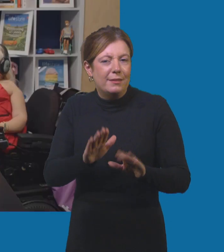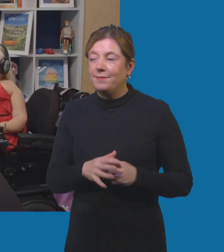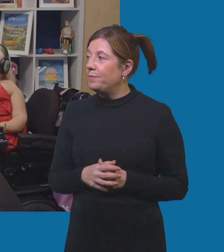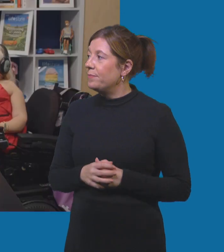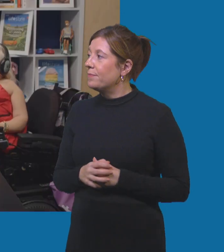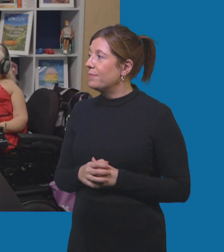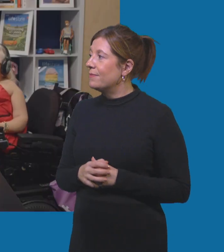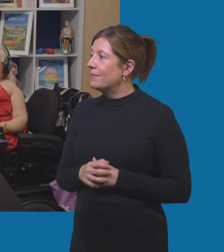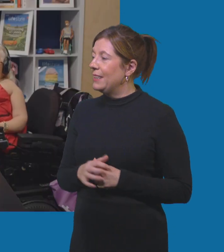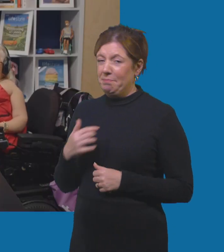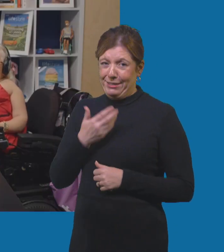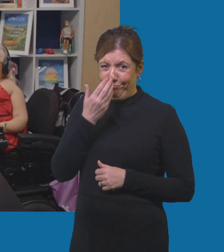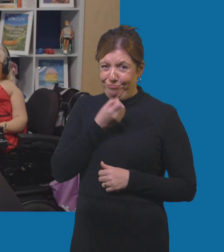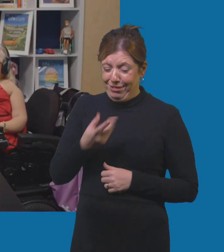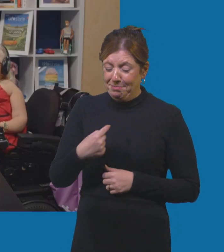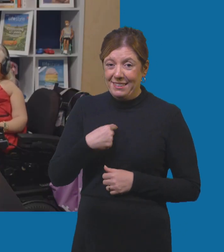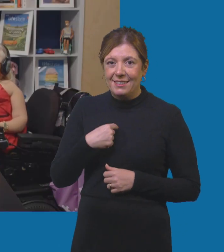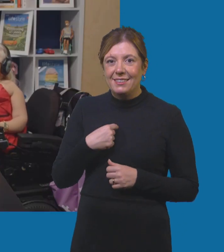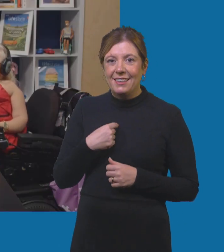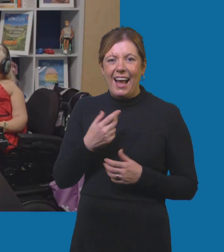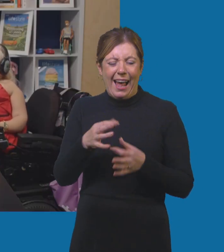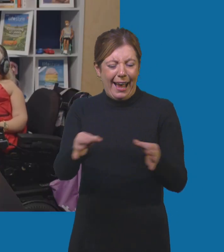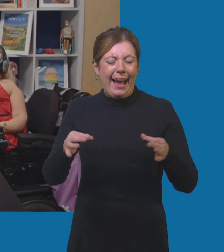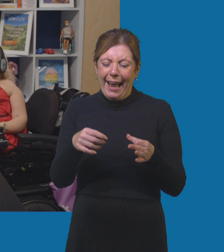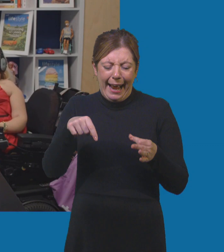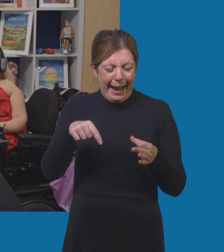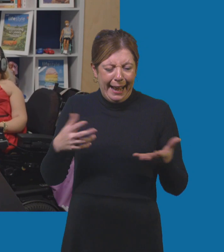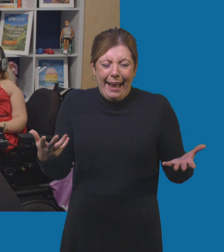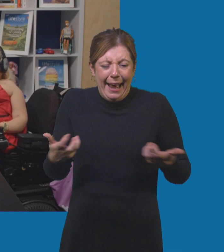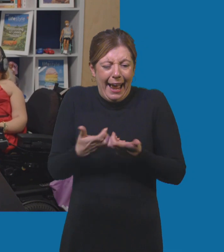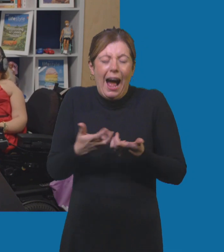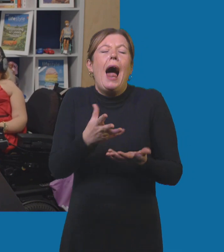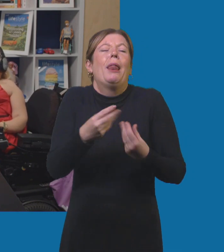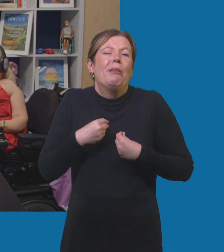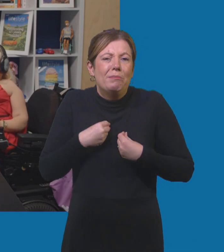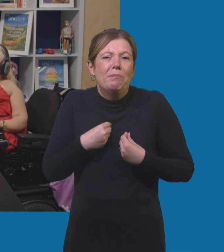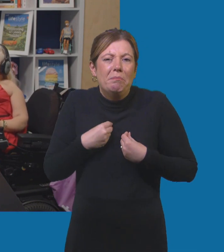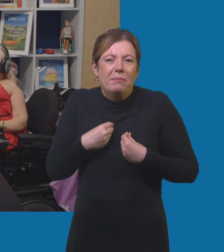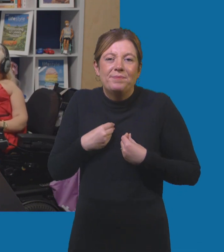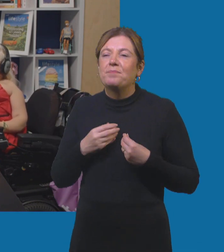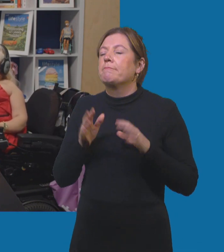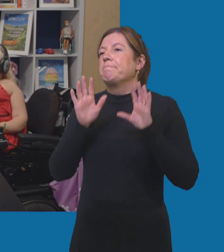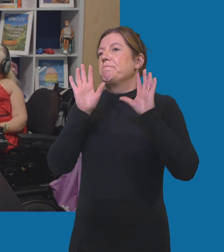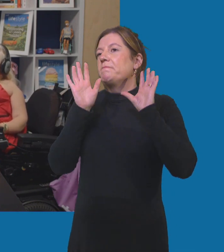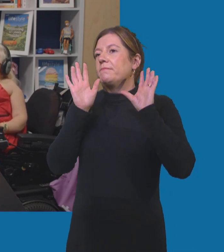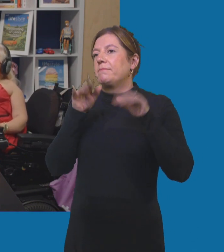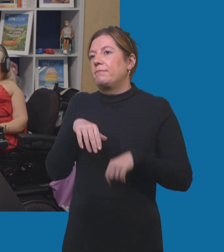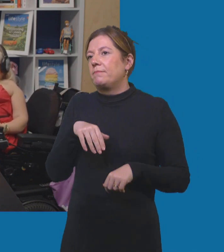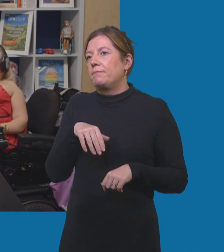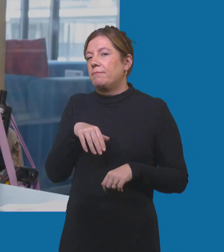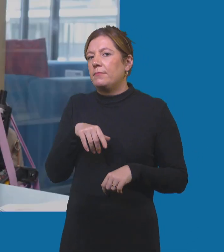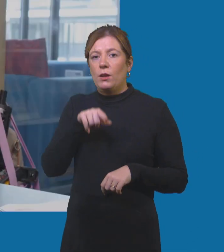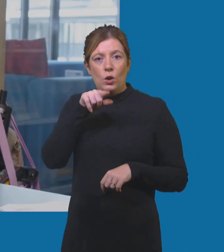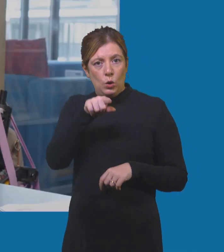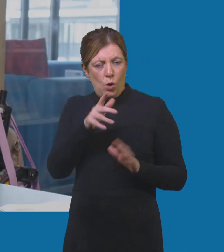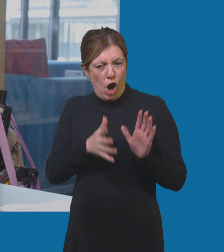I'm still really rubbish. It will come. Can you help me, please? So let's just say that you are, I would say, an